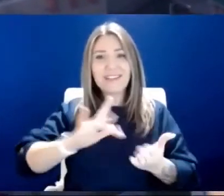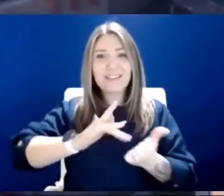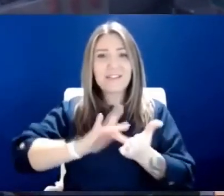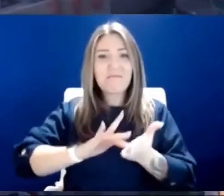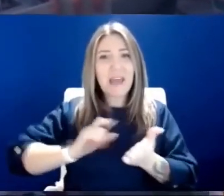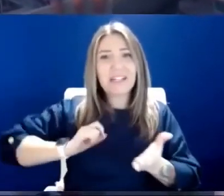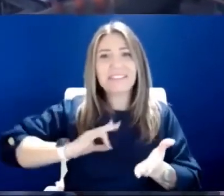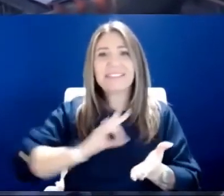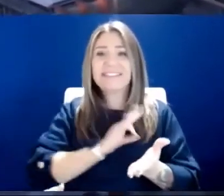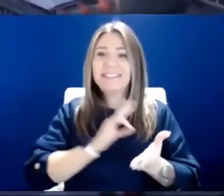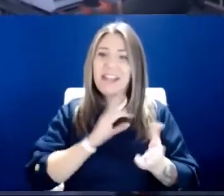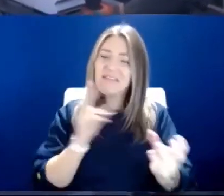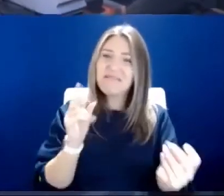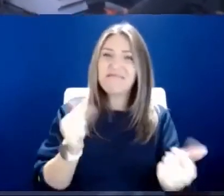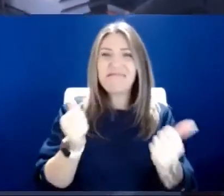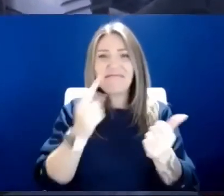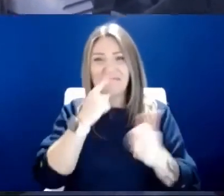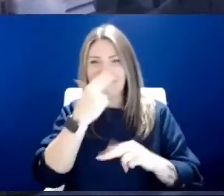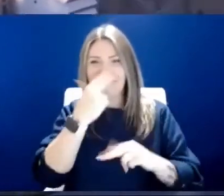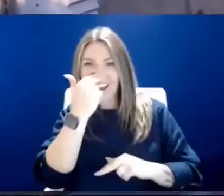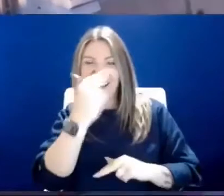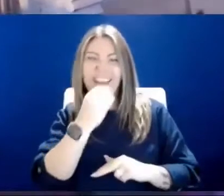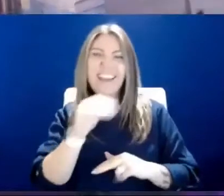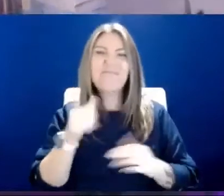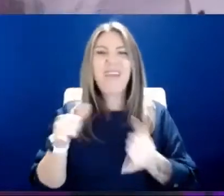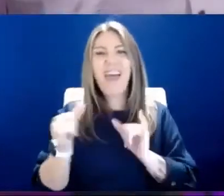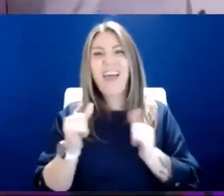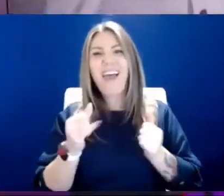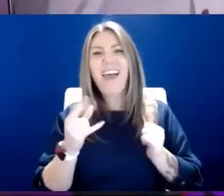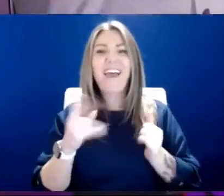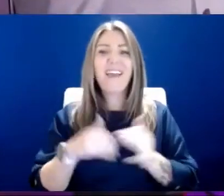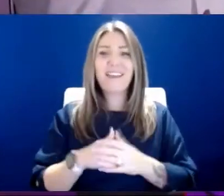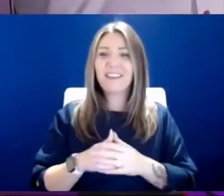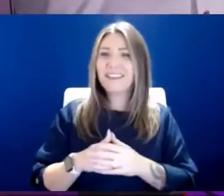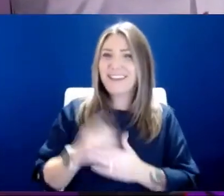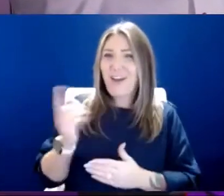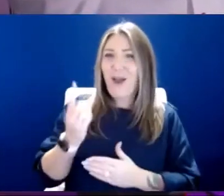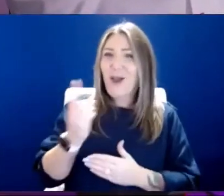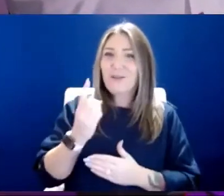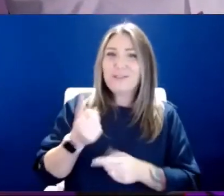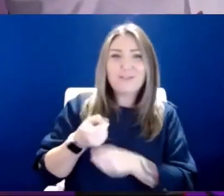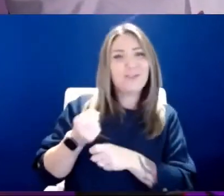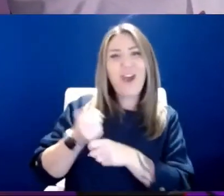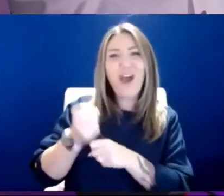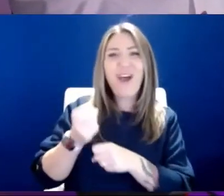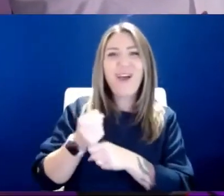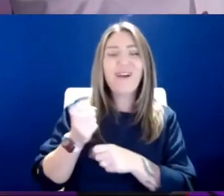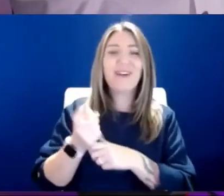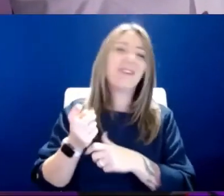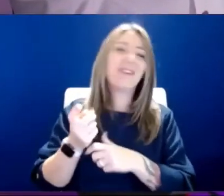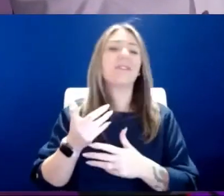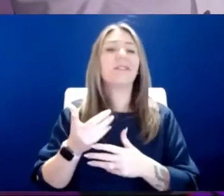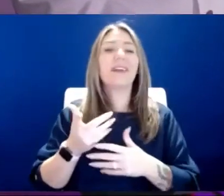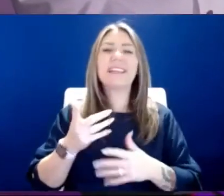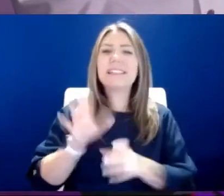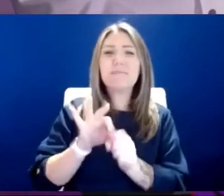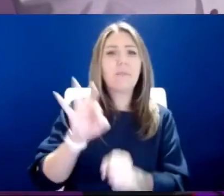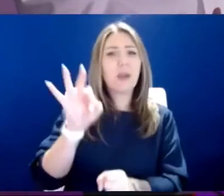wit and sweet, playful nature. He always joked around. He always had a spirit which was, I would say,